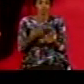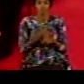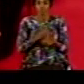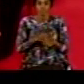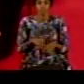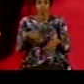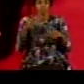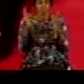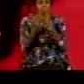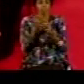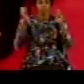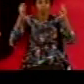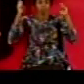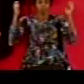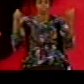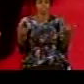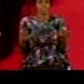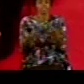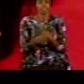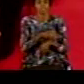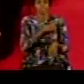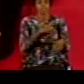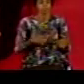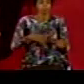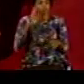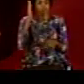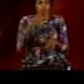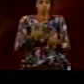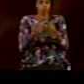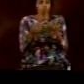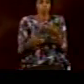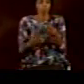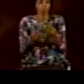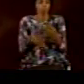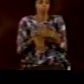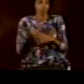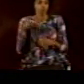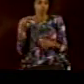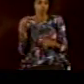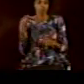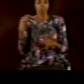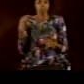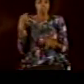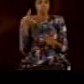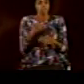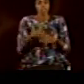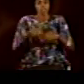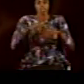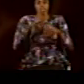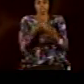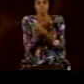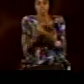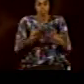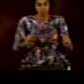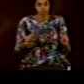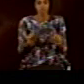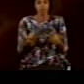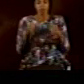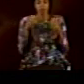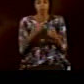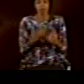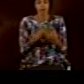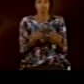in his power, his saving power, and many will be saved. We are going to experience